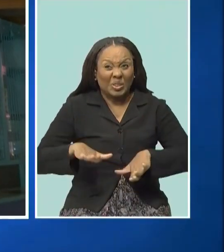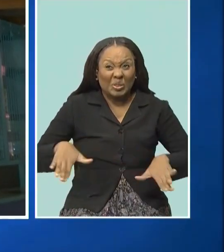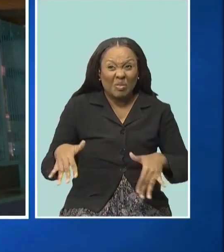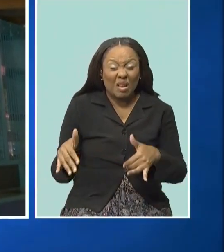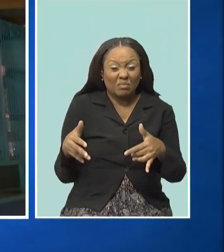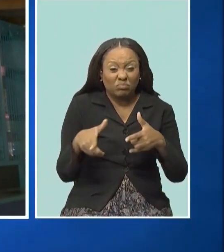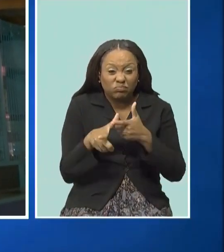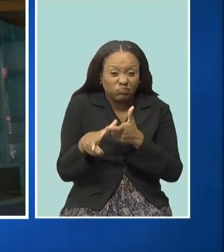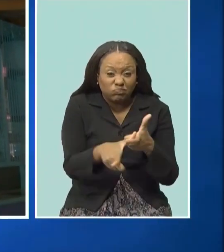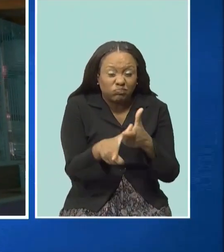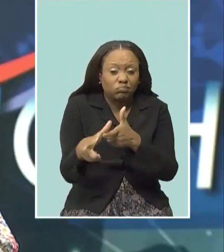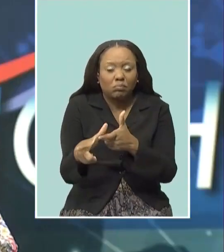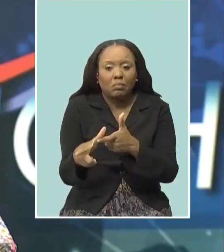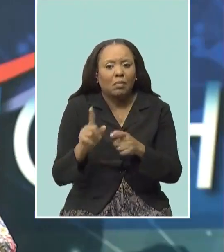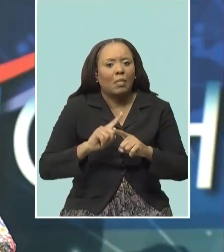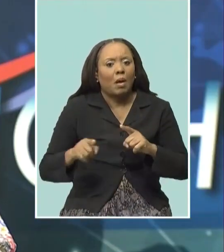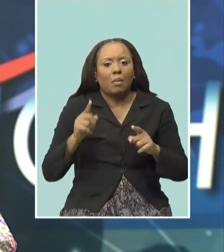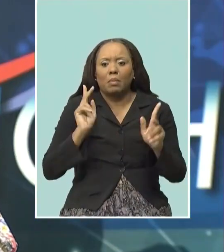You got to be careful.